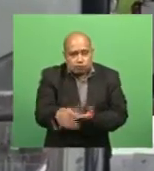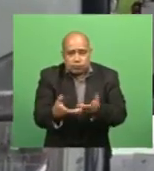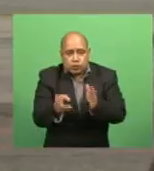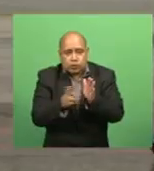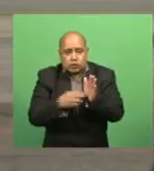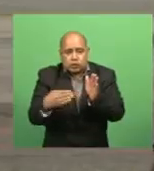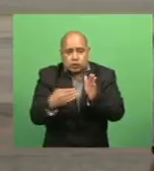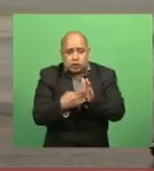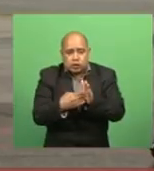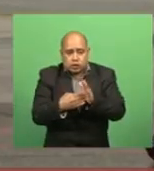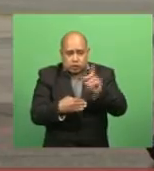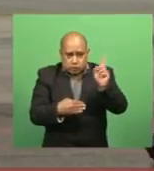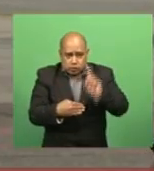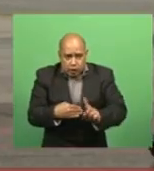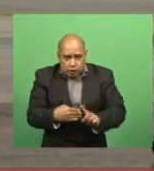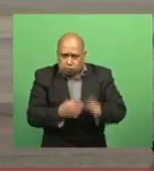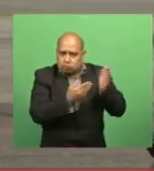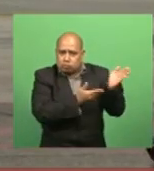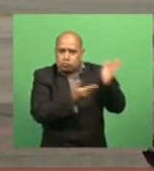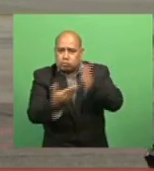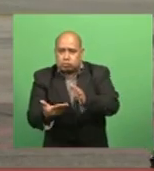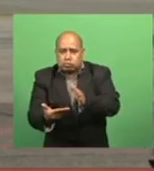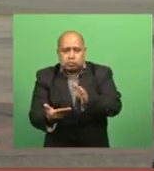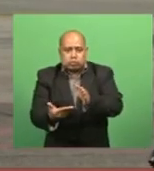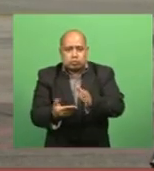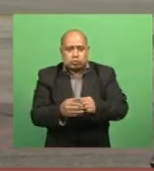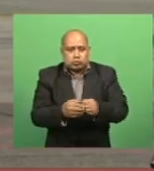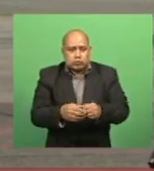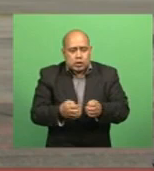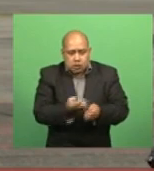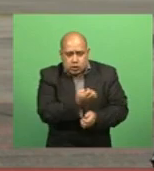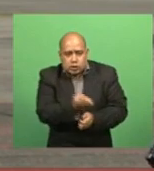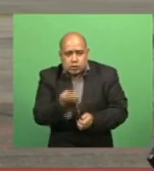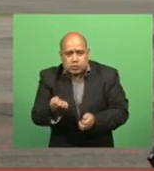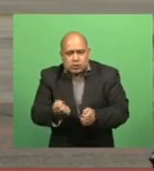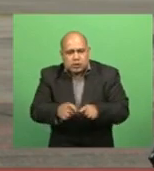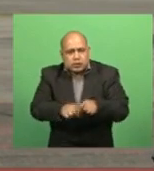today brought in equipment to help those who have been